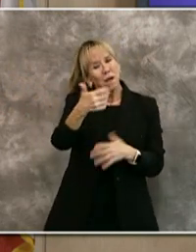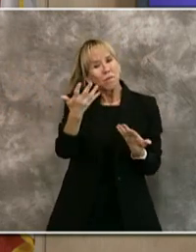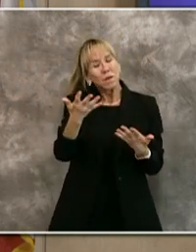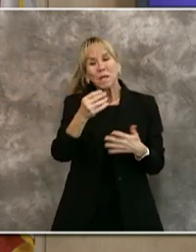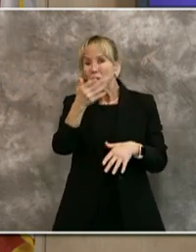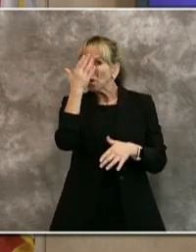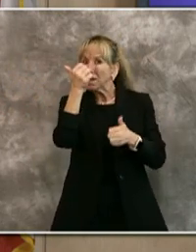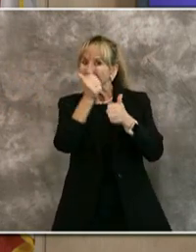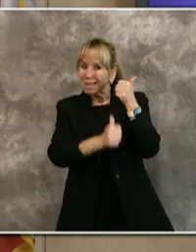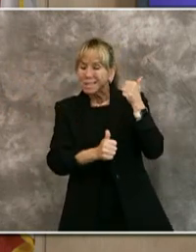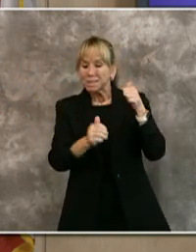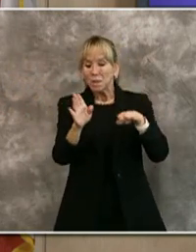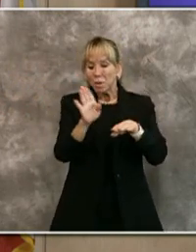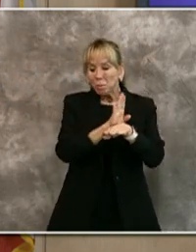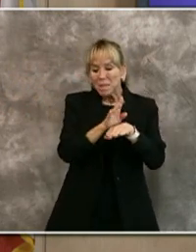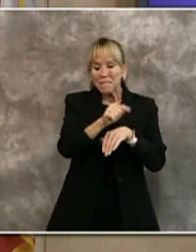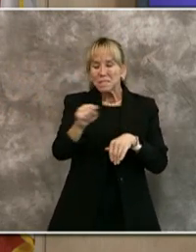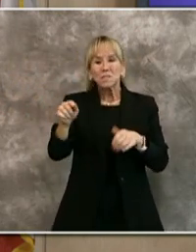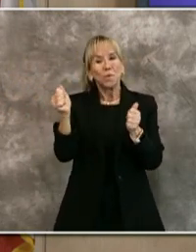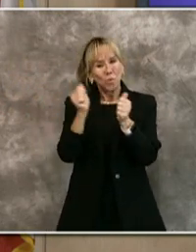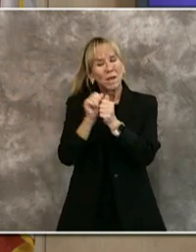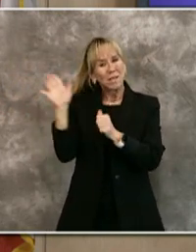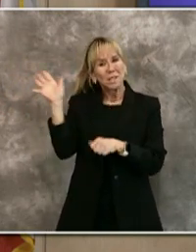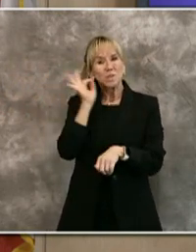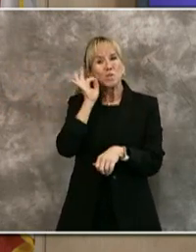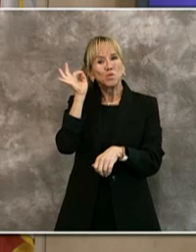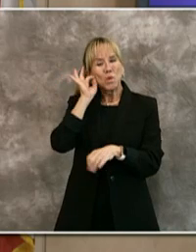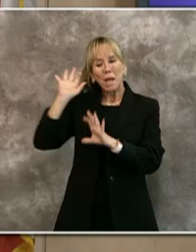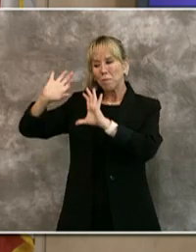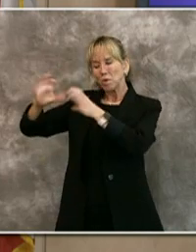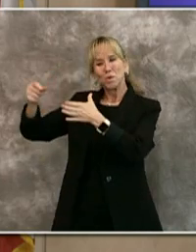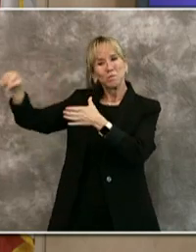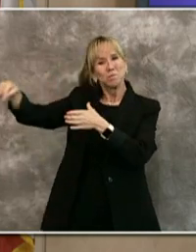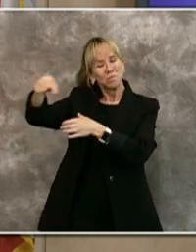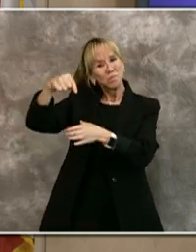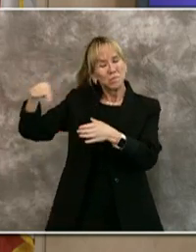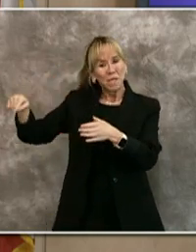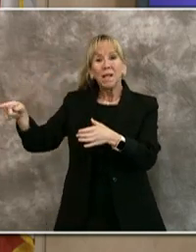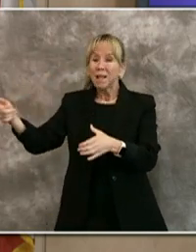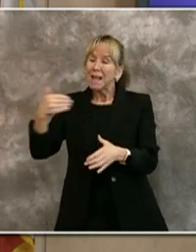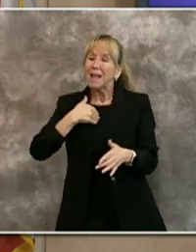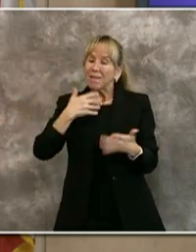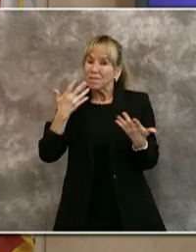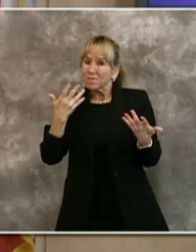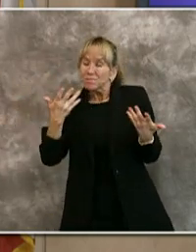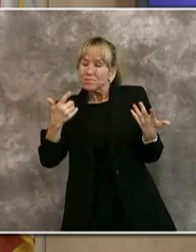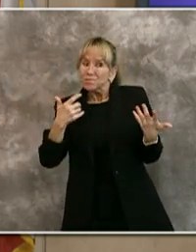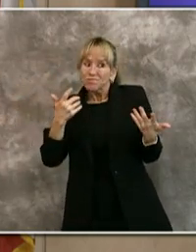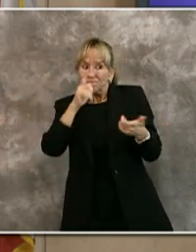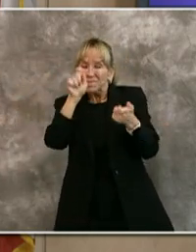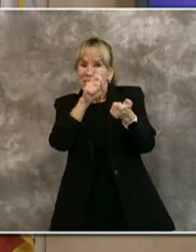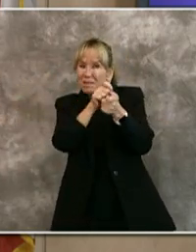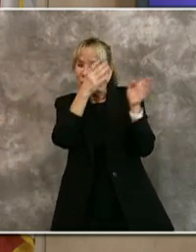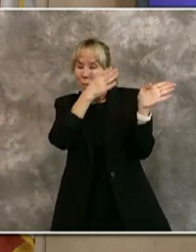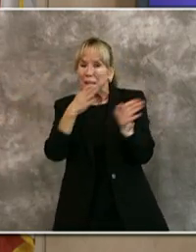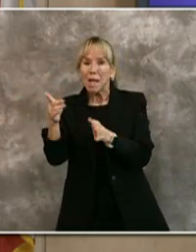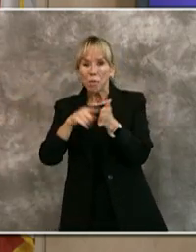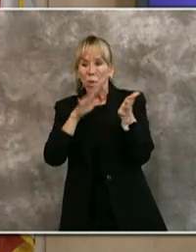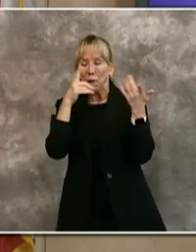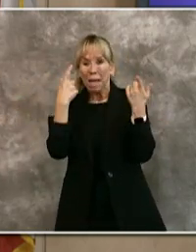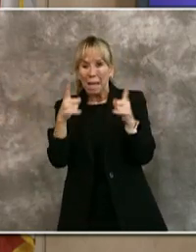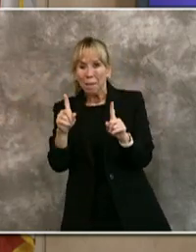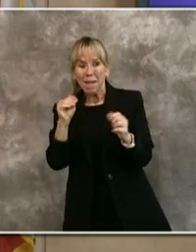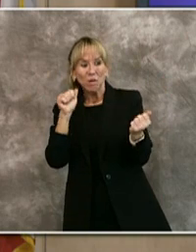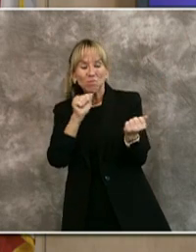entities within the county, including the tribal nations, have specific plans and are addressing this with